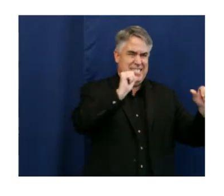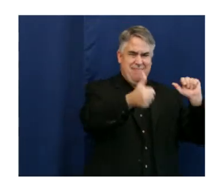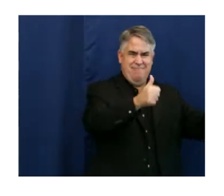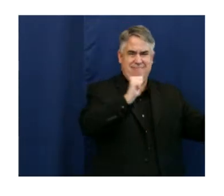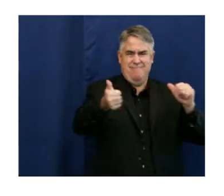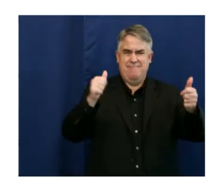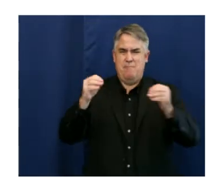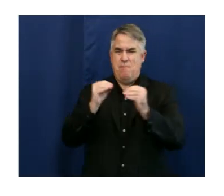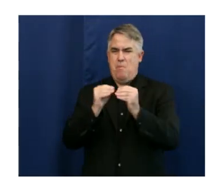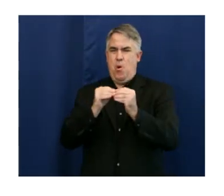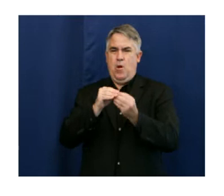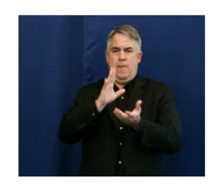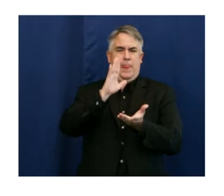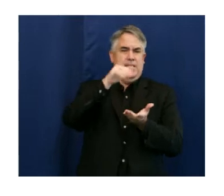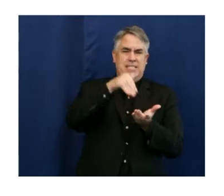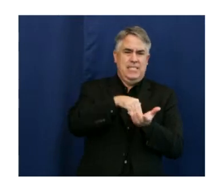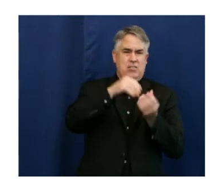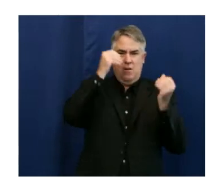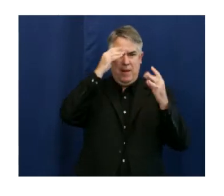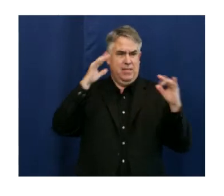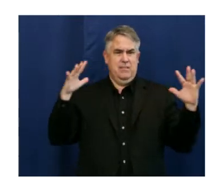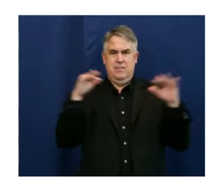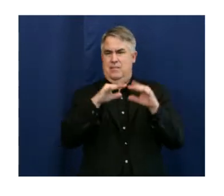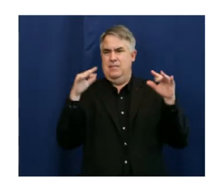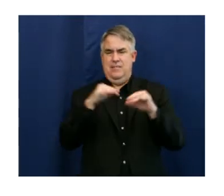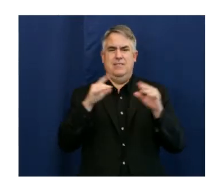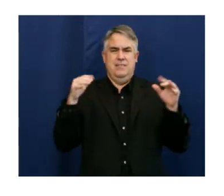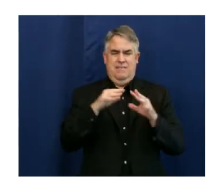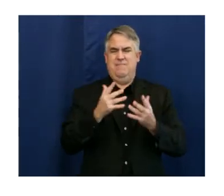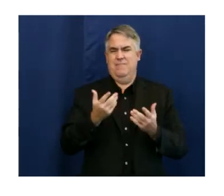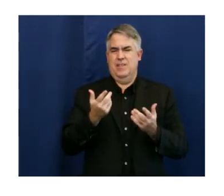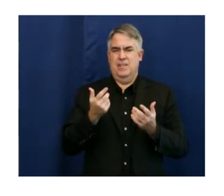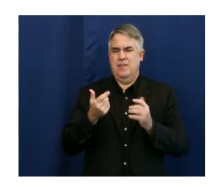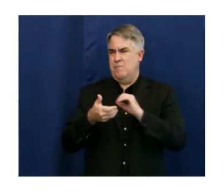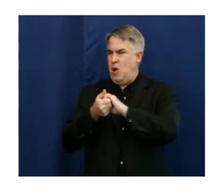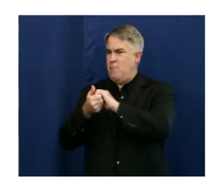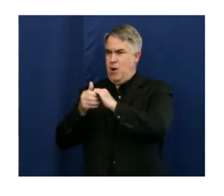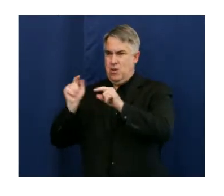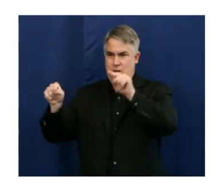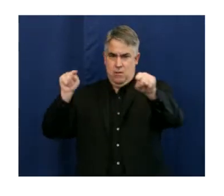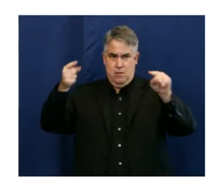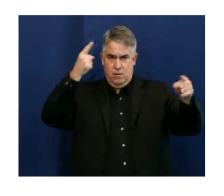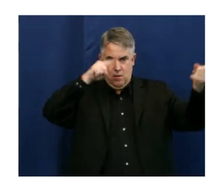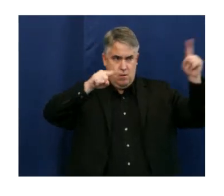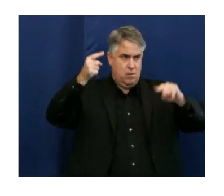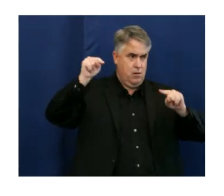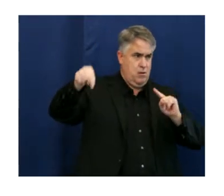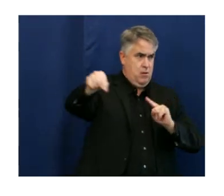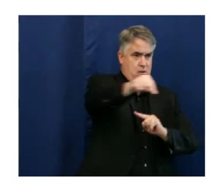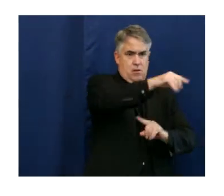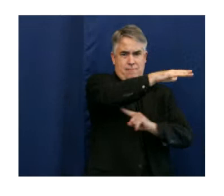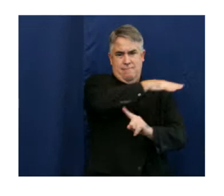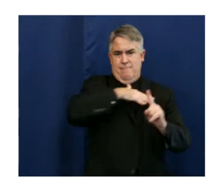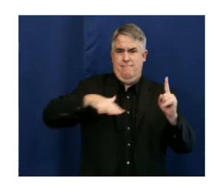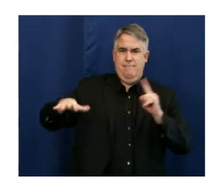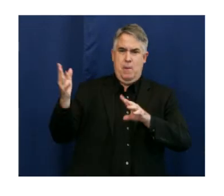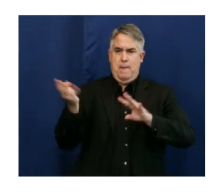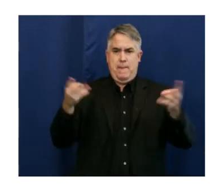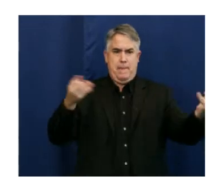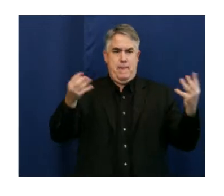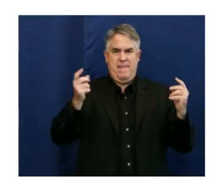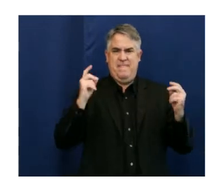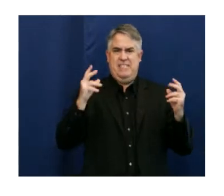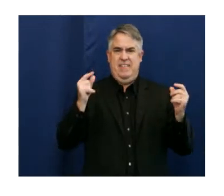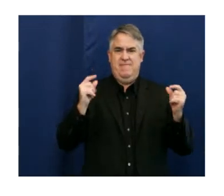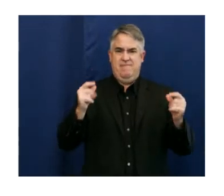that with every one of our healthcare partners in San Diego County so that they can increase the throughput and the numbers that they can do. We are